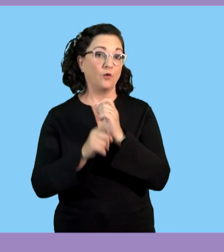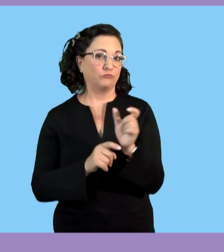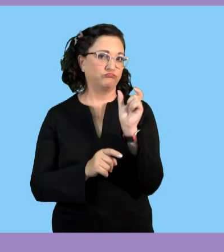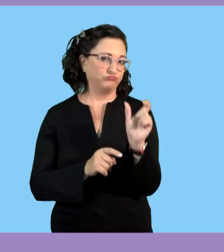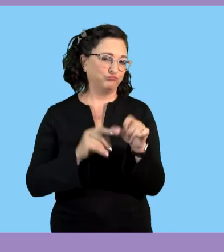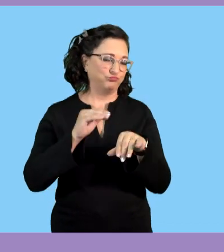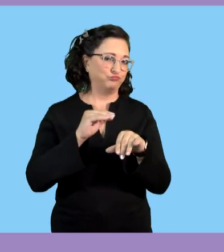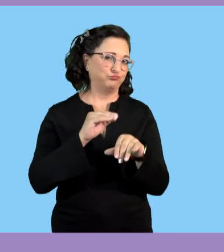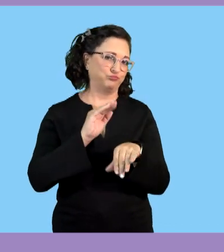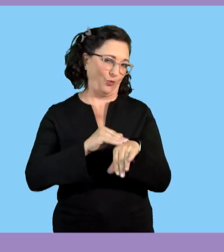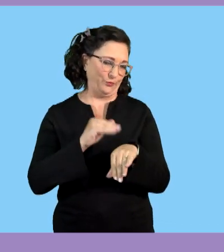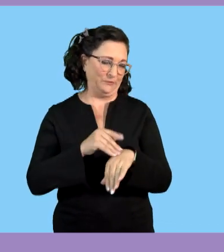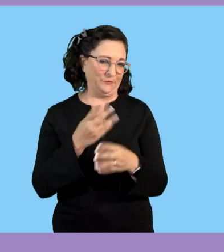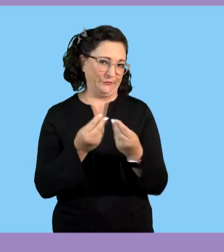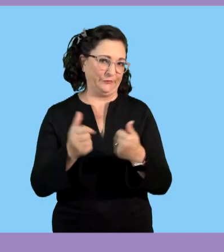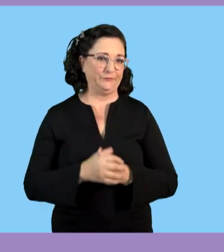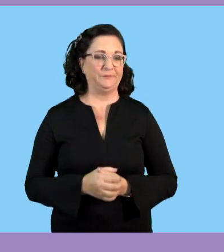some word problems.